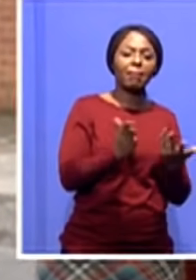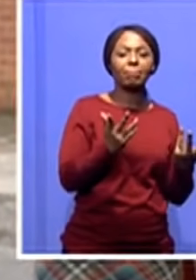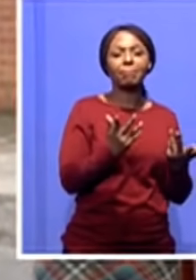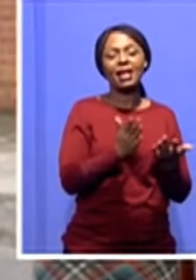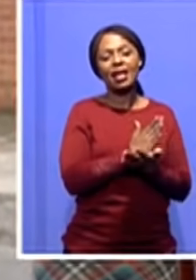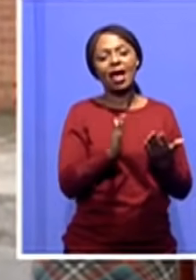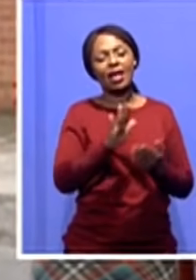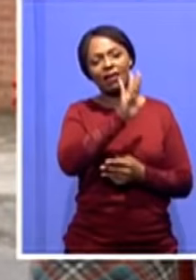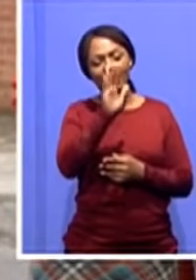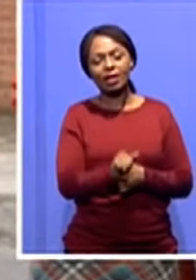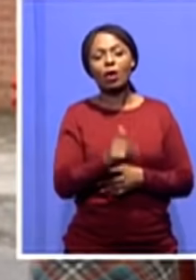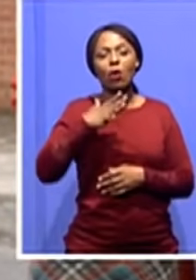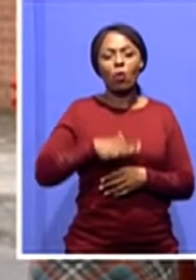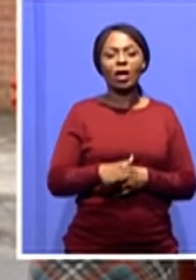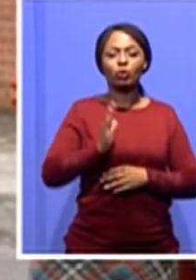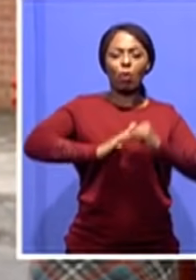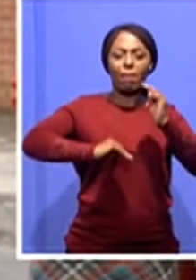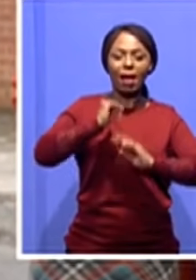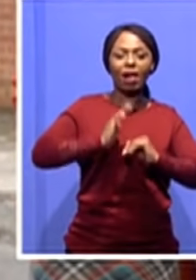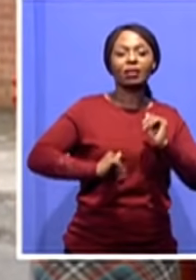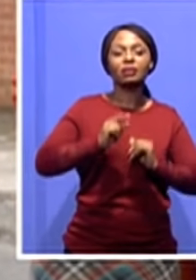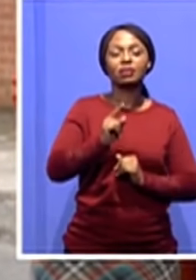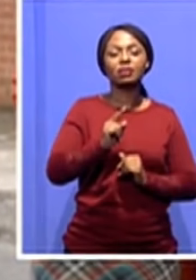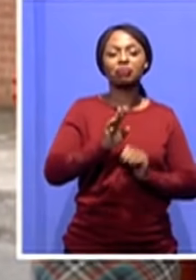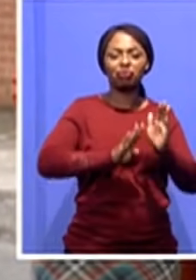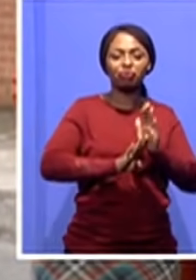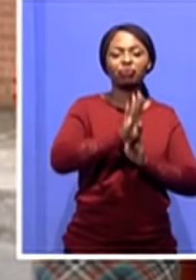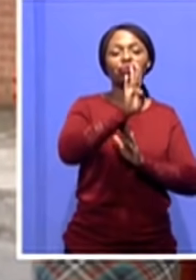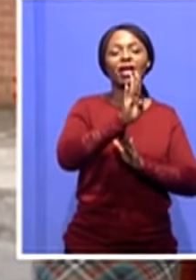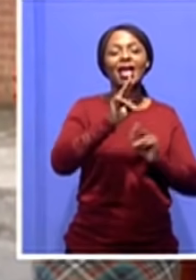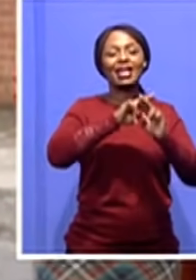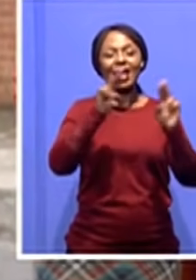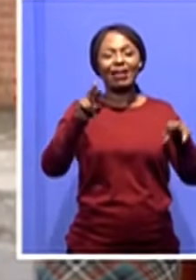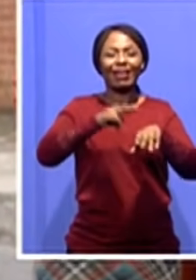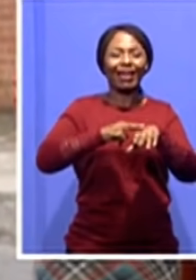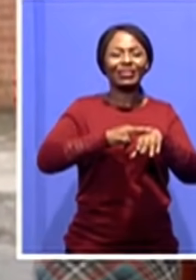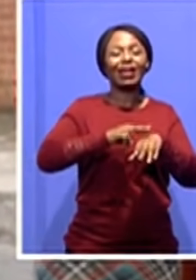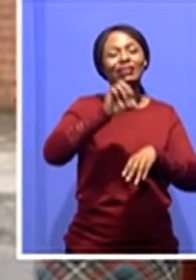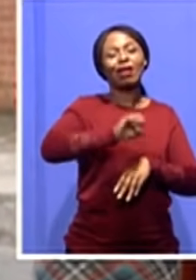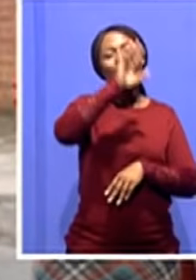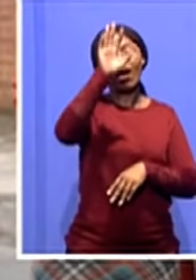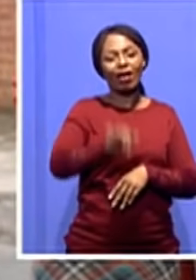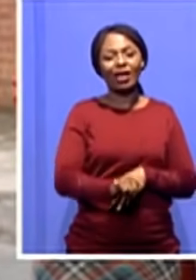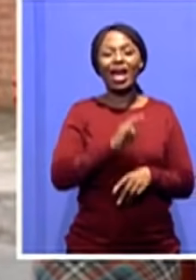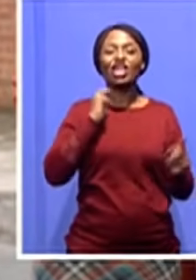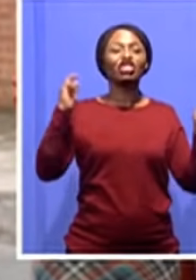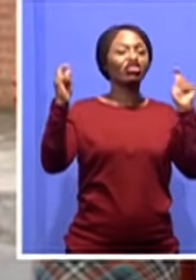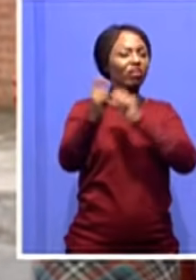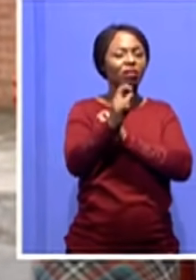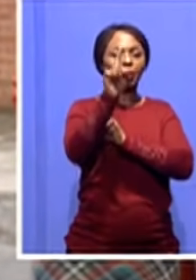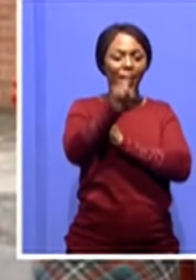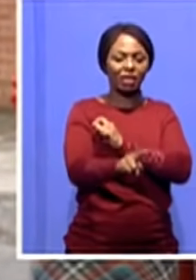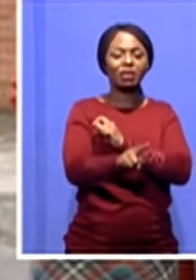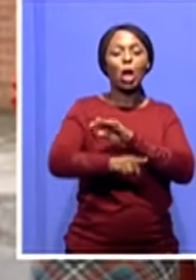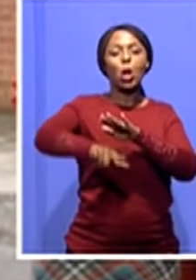when you want to build a non-racial South Africa, we need to change, and this is really a local government problem, on